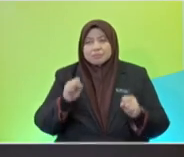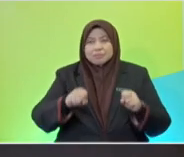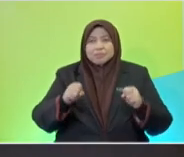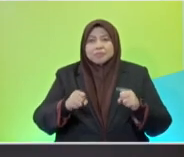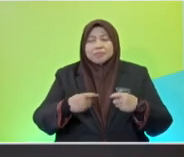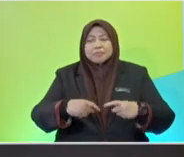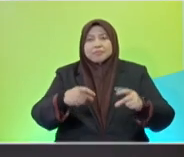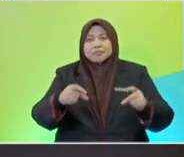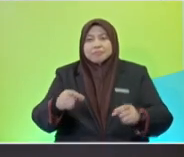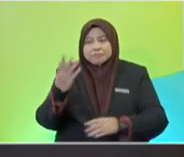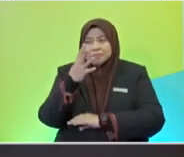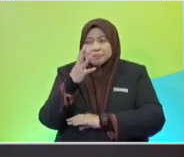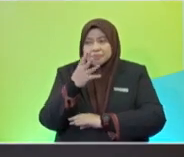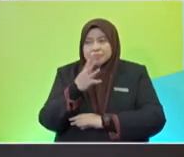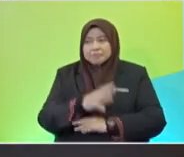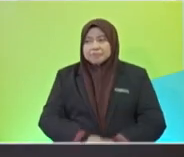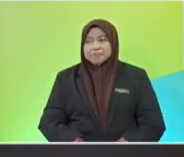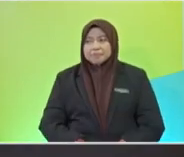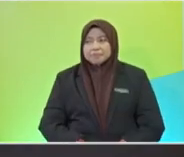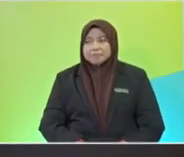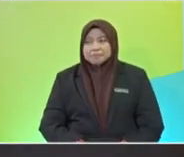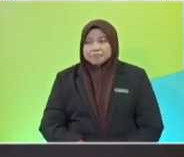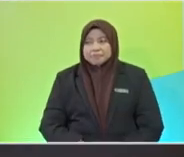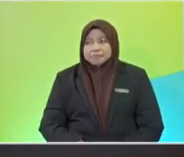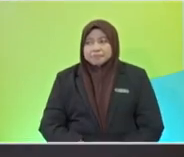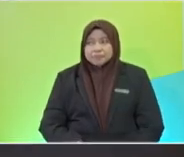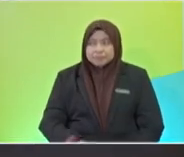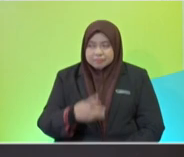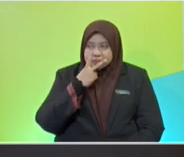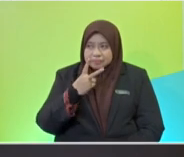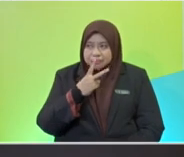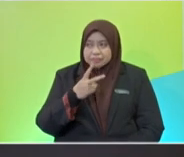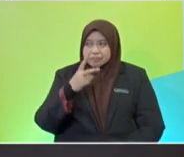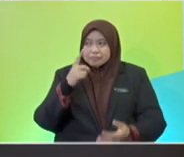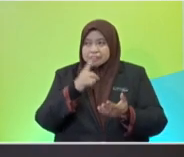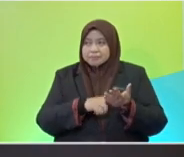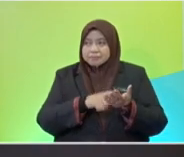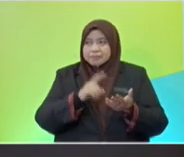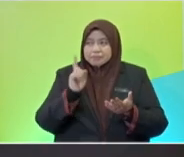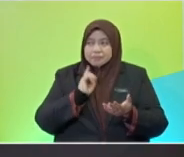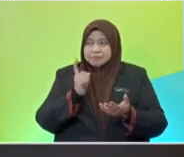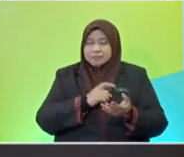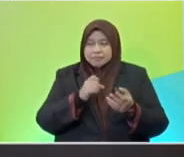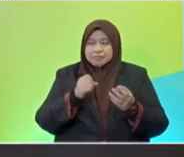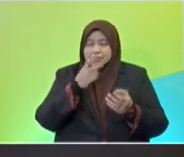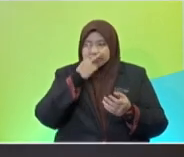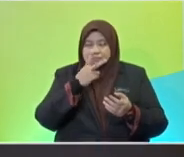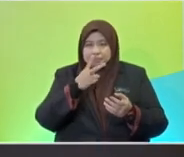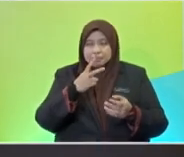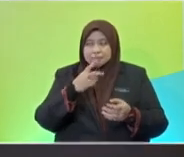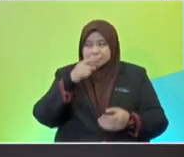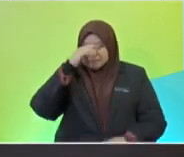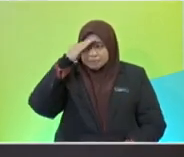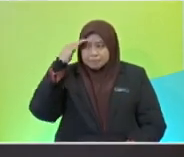there, Sean. Okay, I'll move them away. Okay. Let's see what we can see, the shadow. Okay.